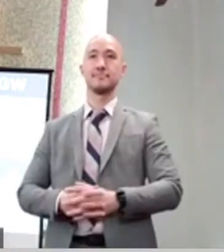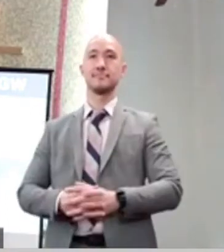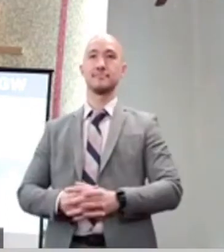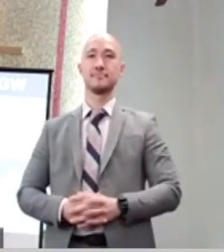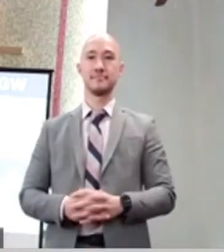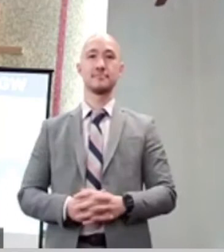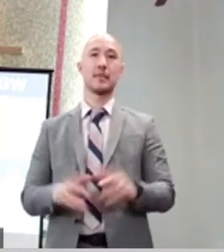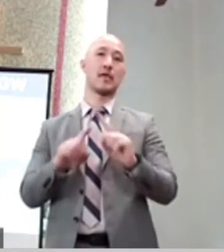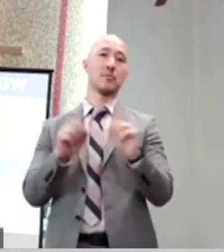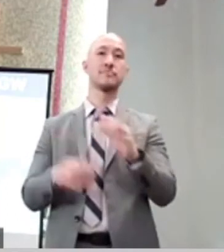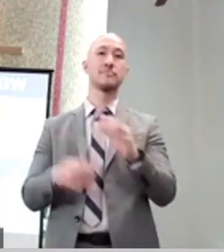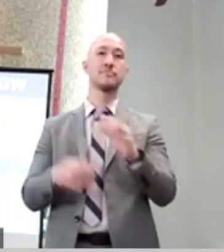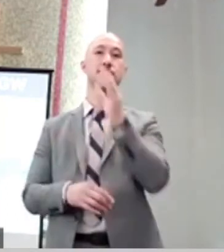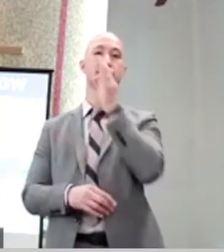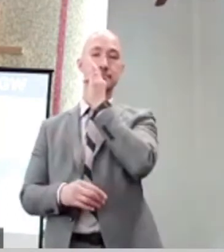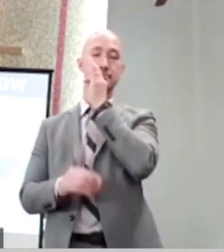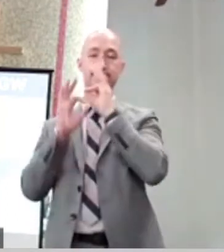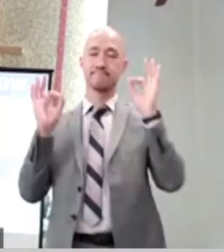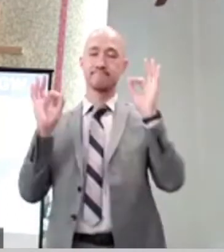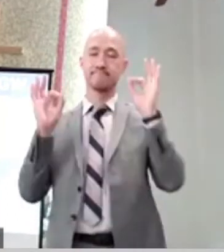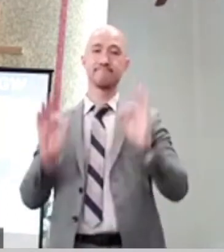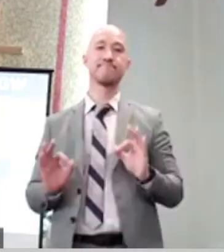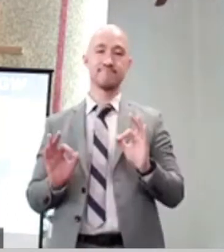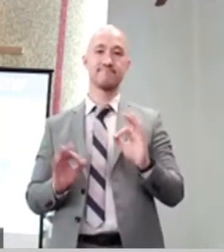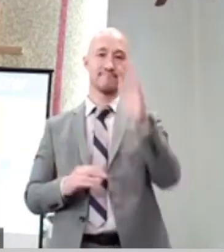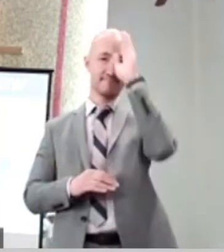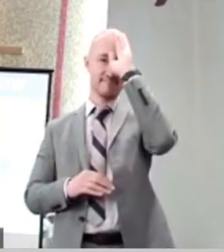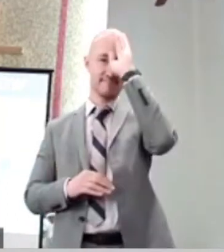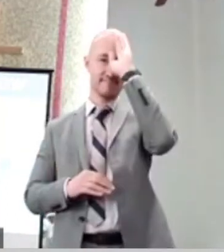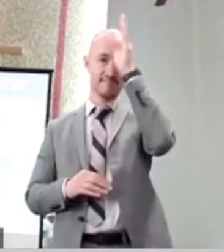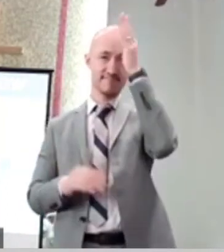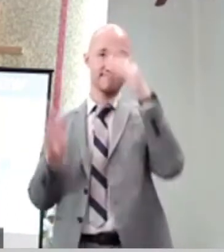But the Pharisees fasted twice a week.